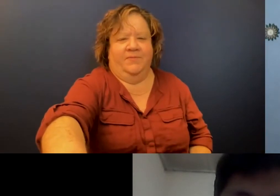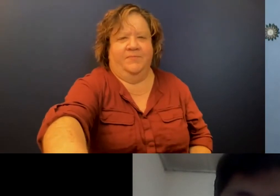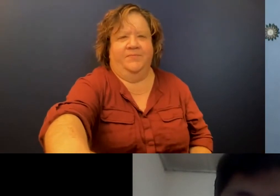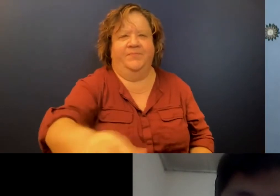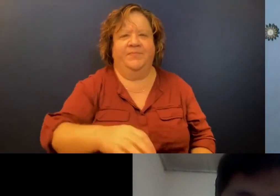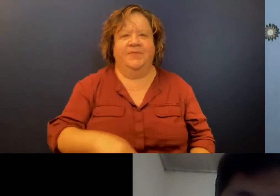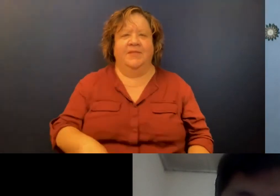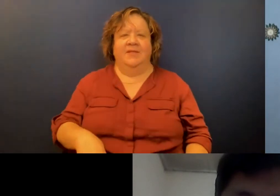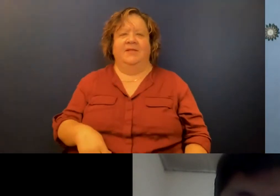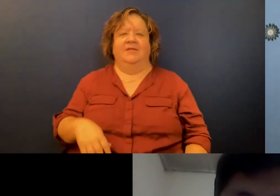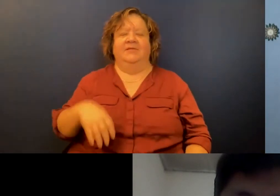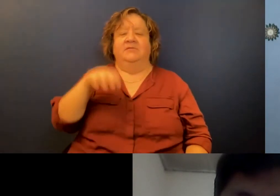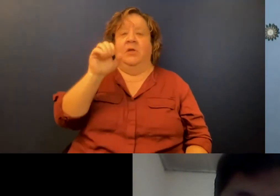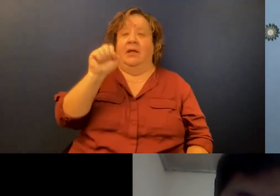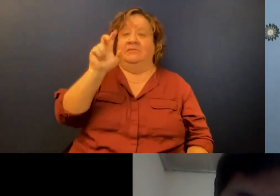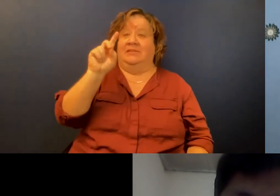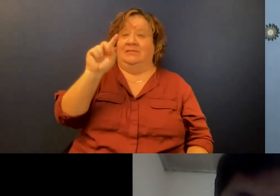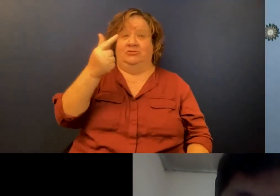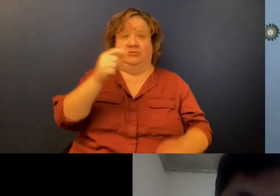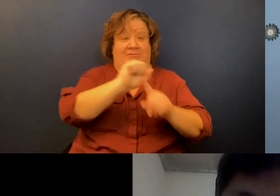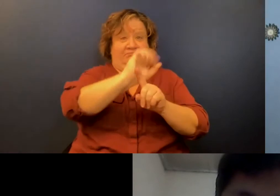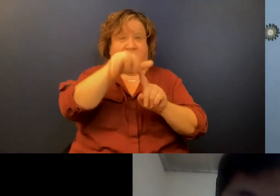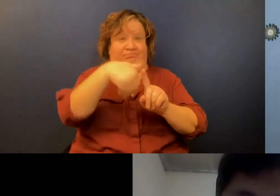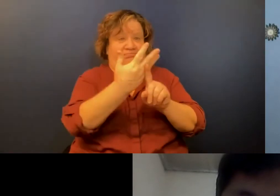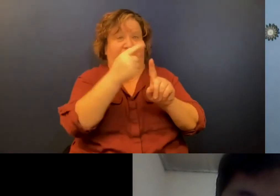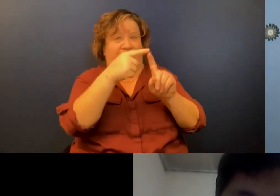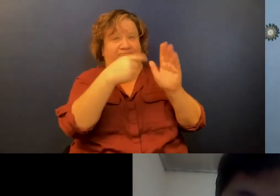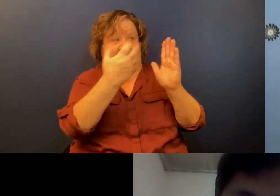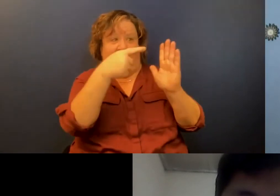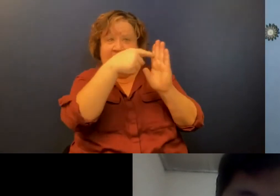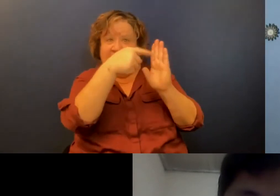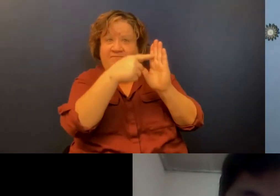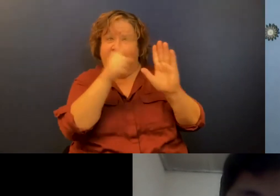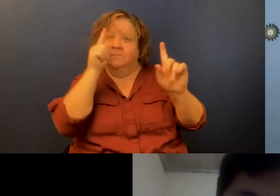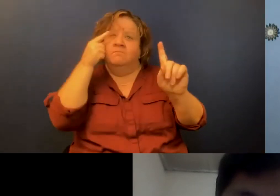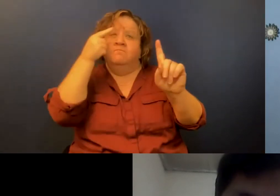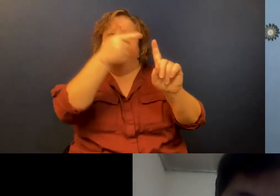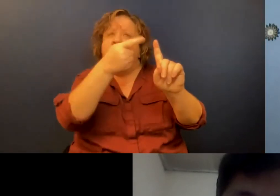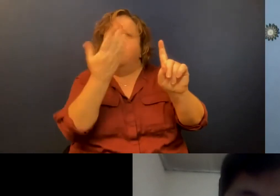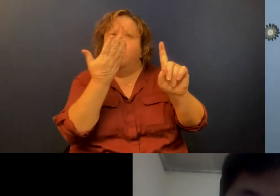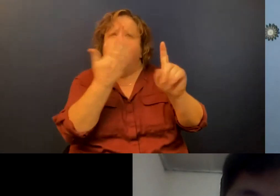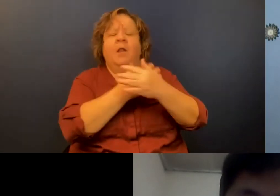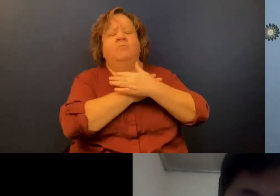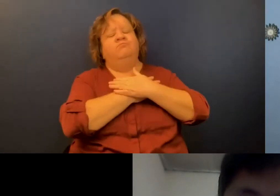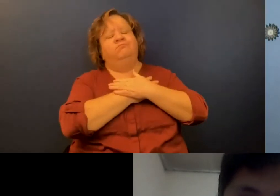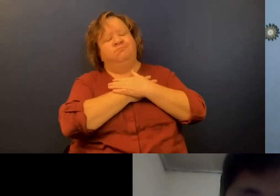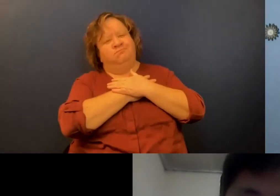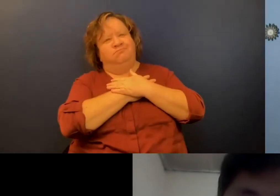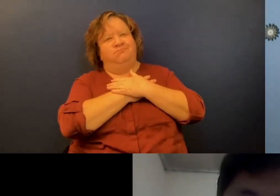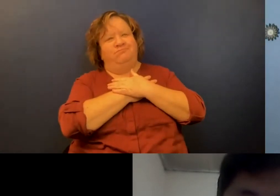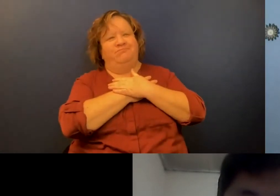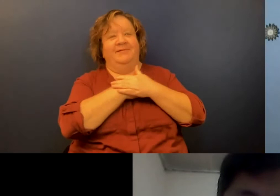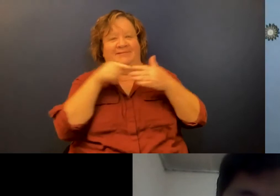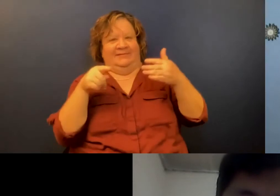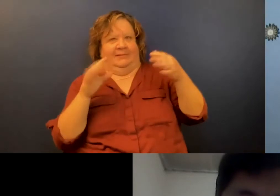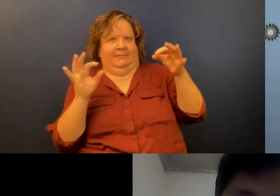needs of the people with disabilities. In the name and on behalf of the IDA and of the